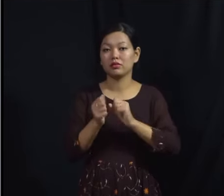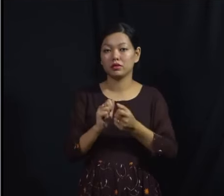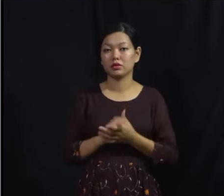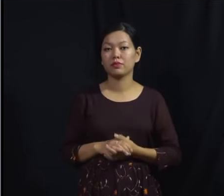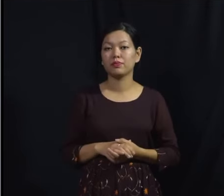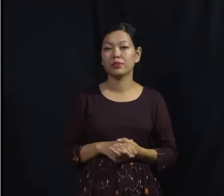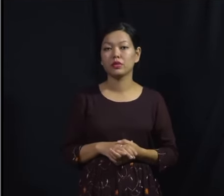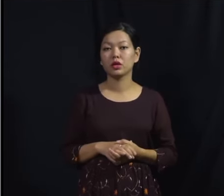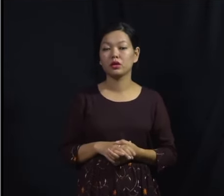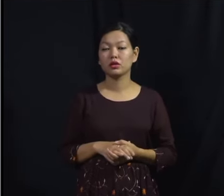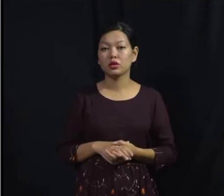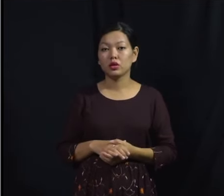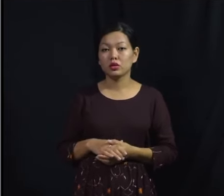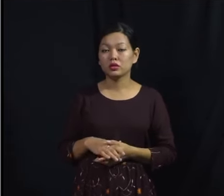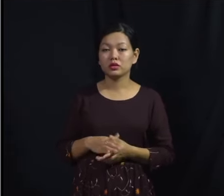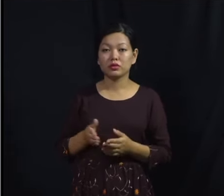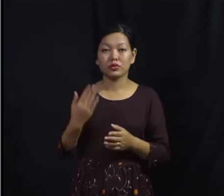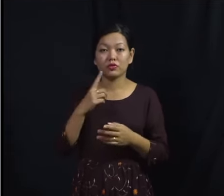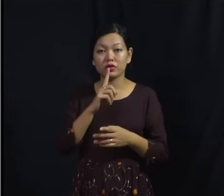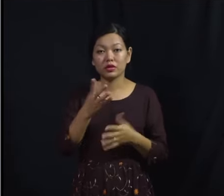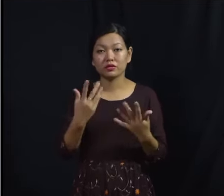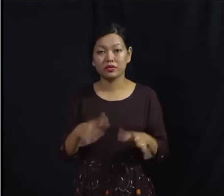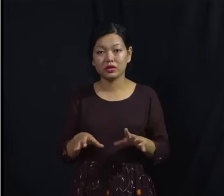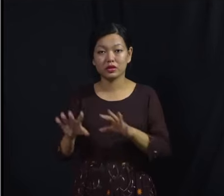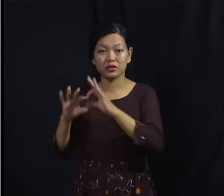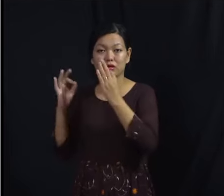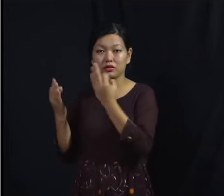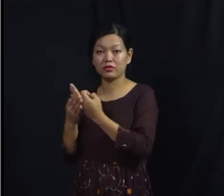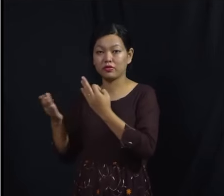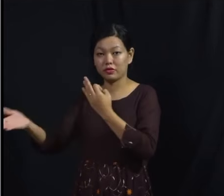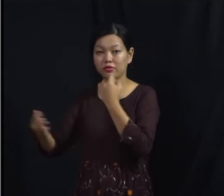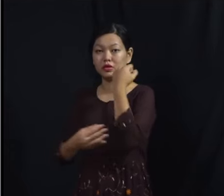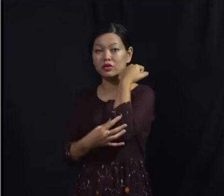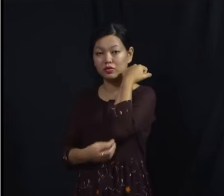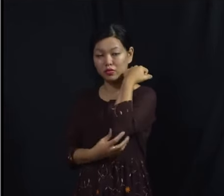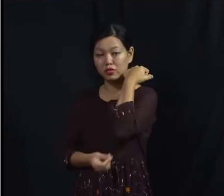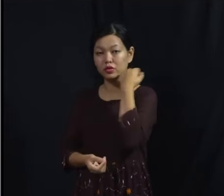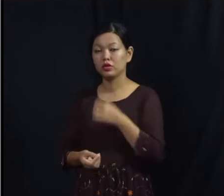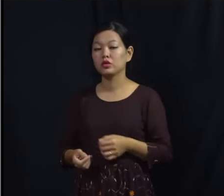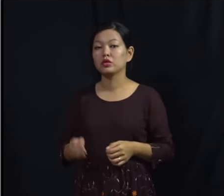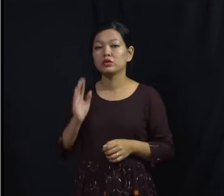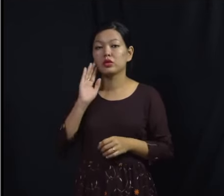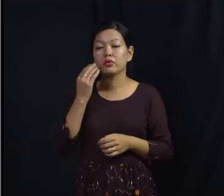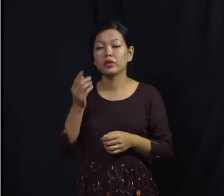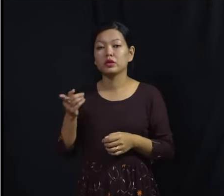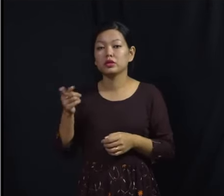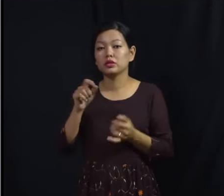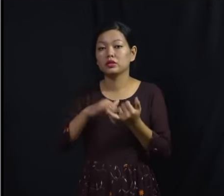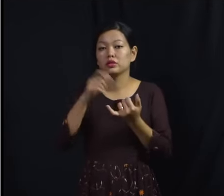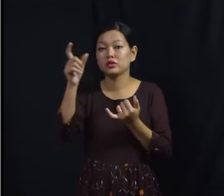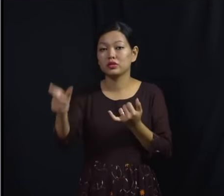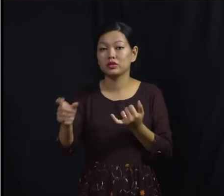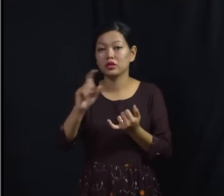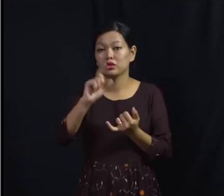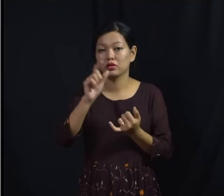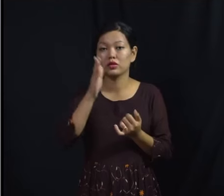to pay for her tuition, what did she do? She tried to work harder and she tried to earn money from that beekeeping and paid for her